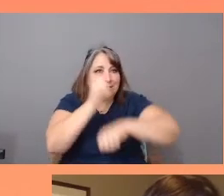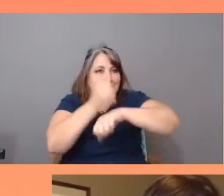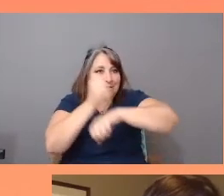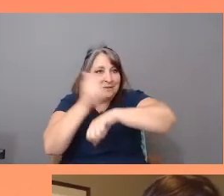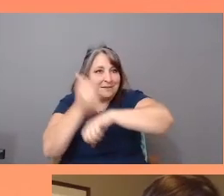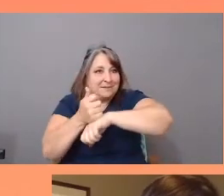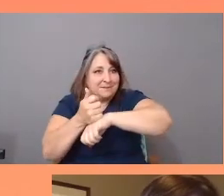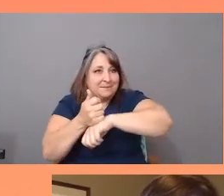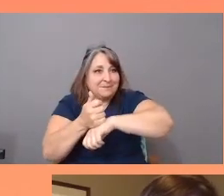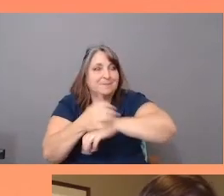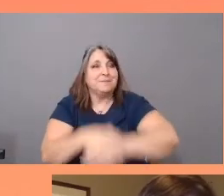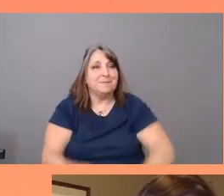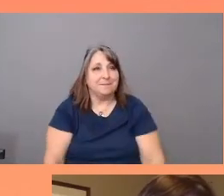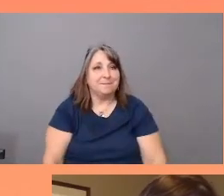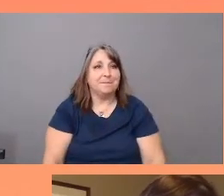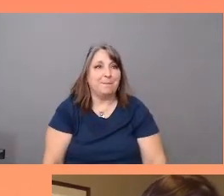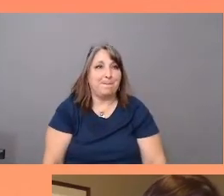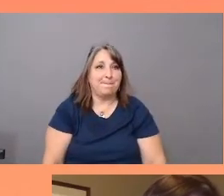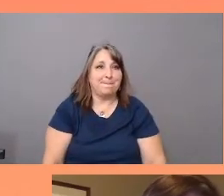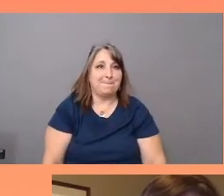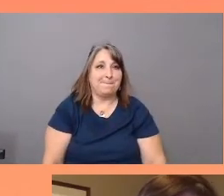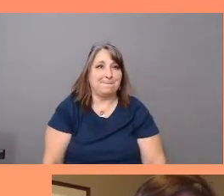it.